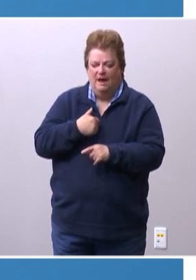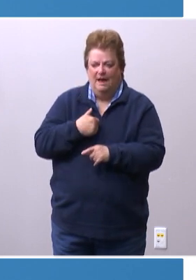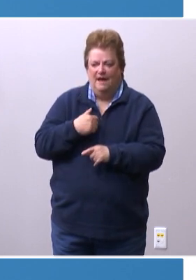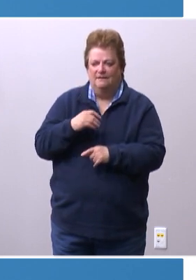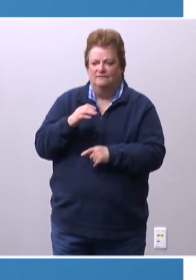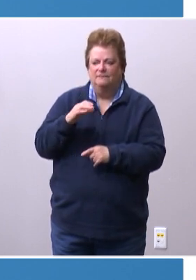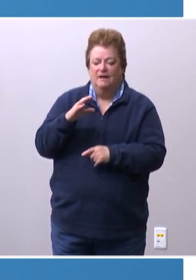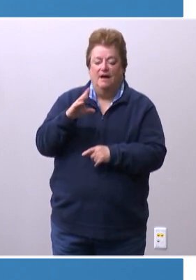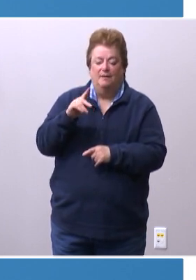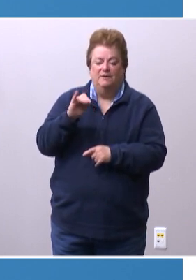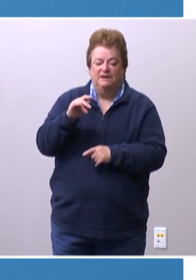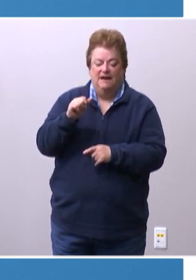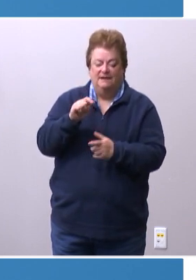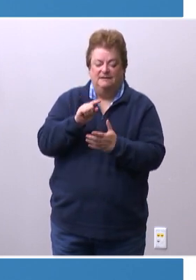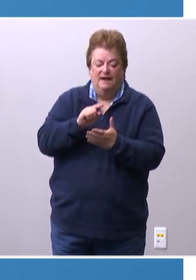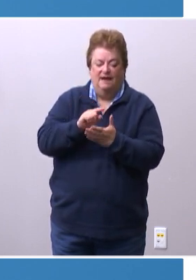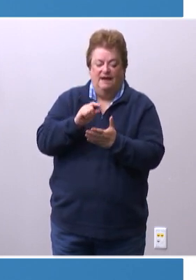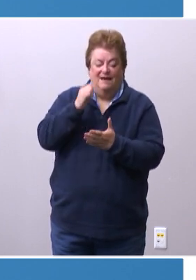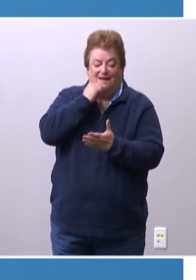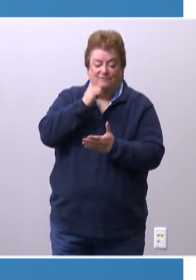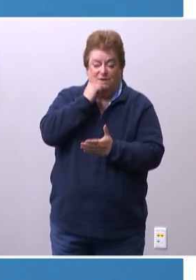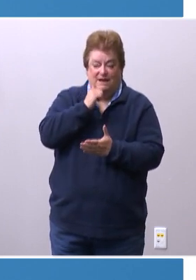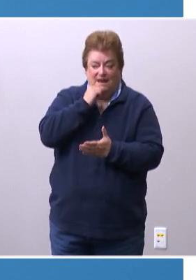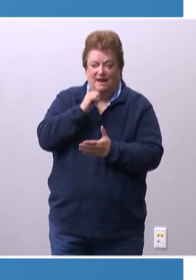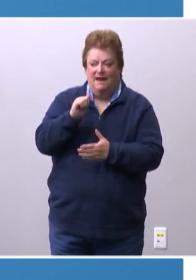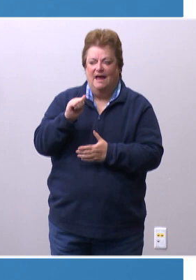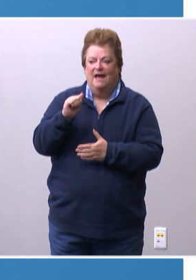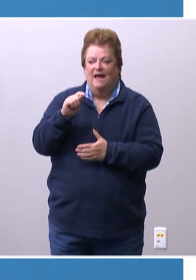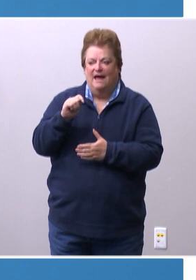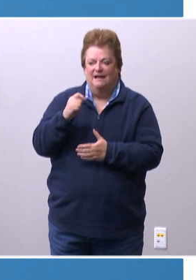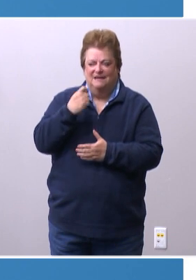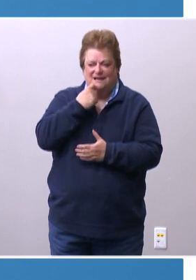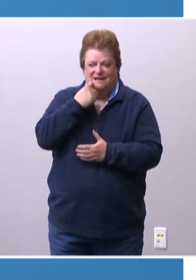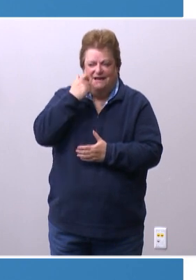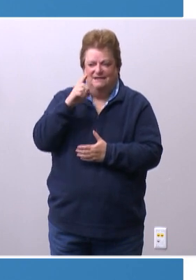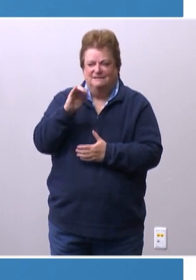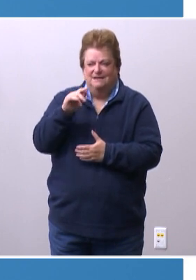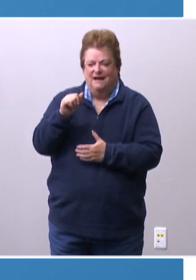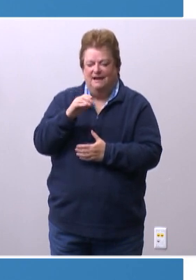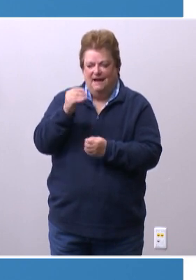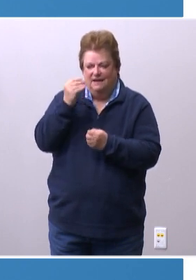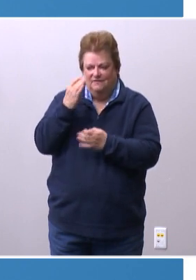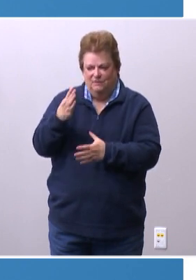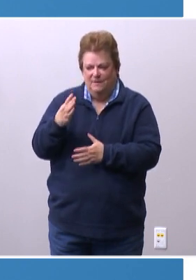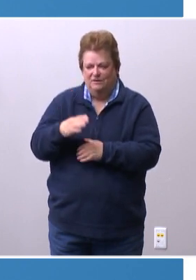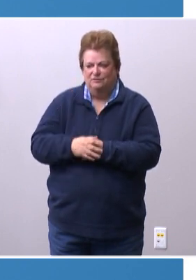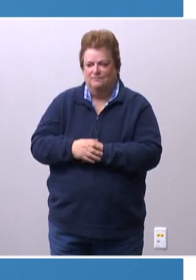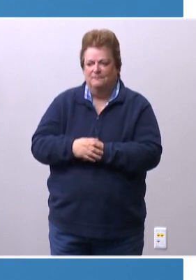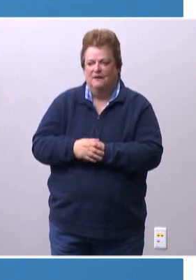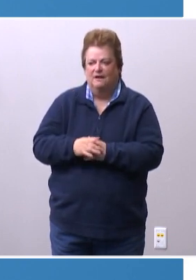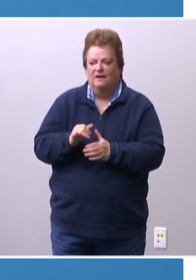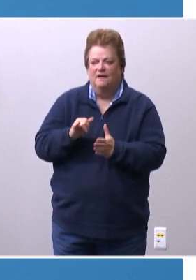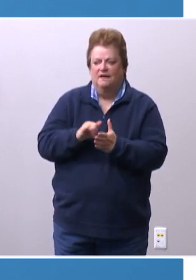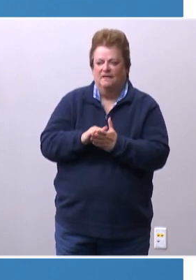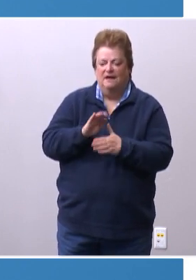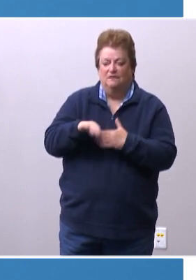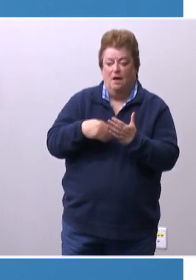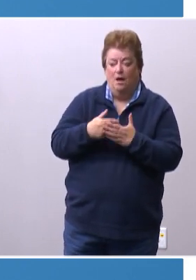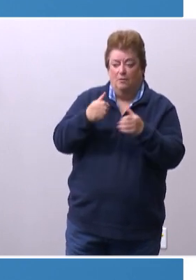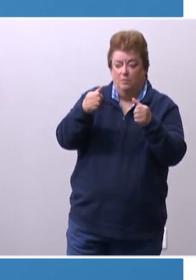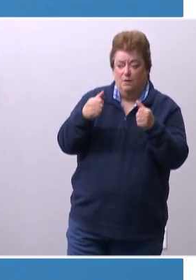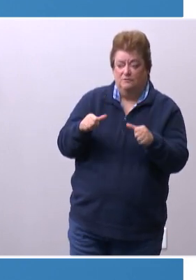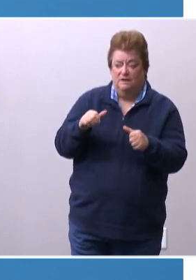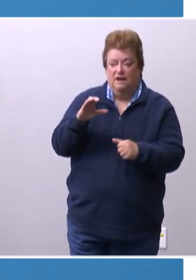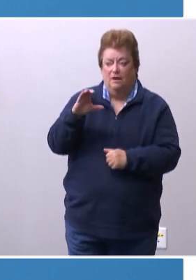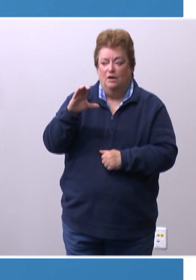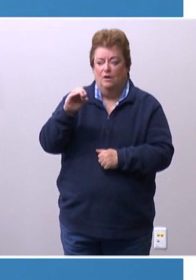COVID-19 updates every weekday and include the latest data and information. These are all posted at